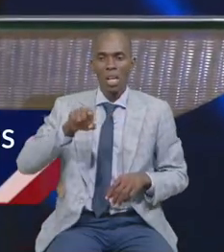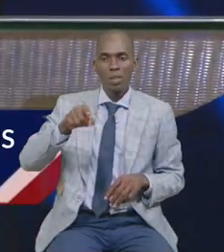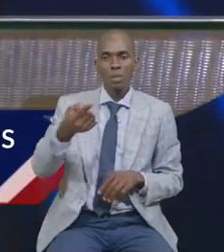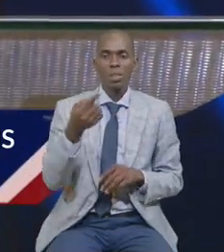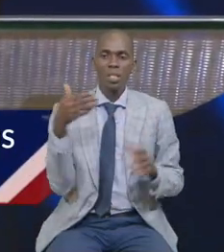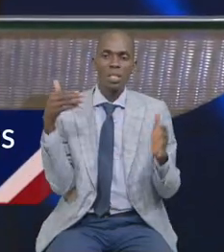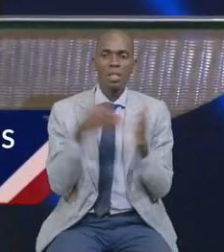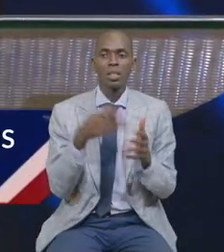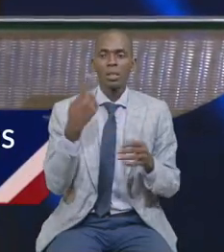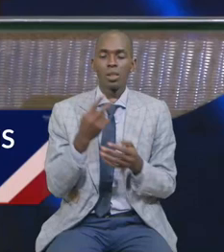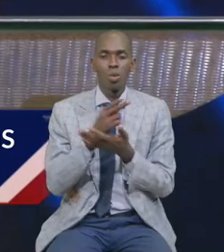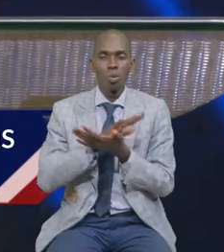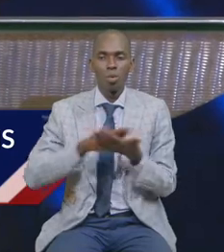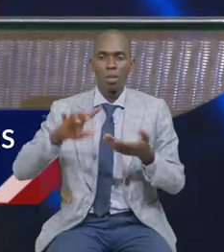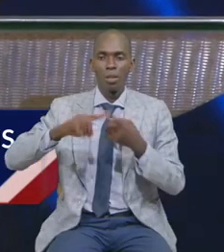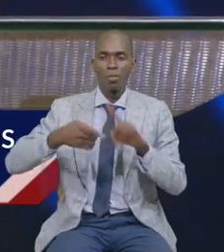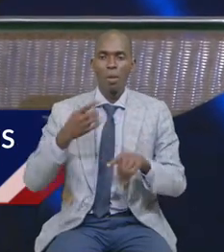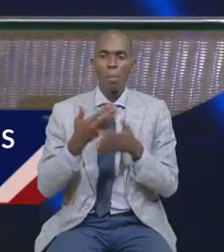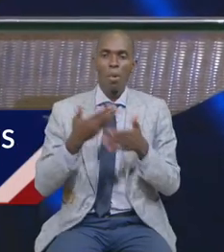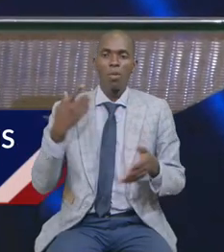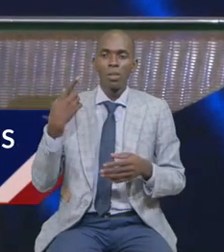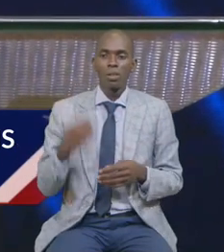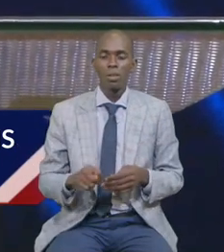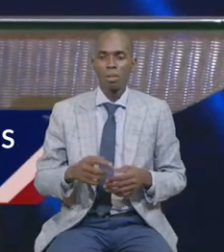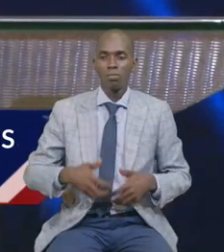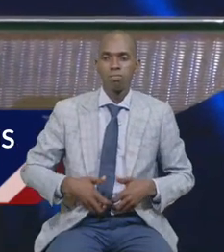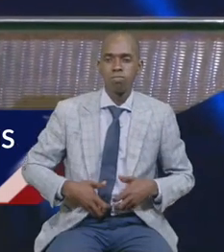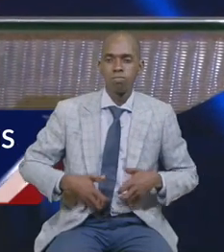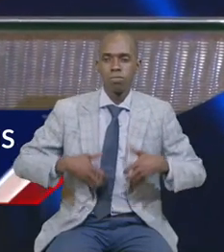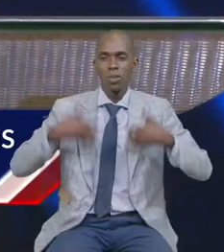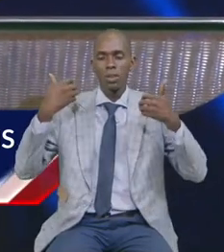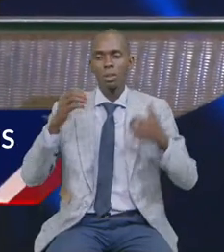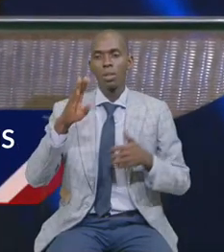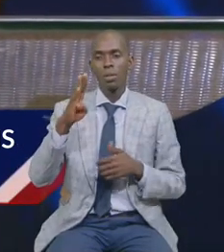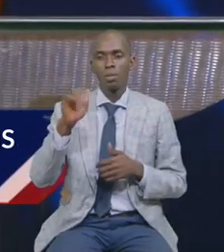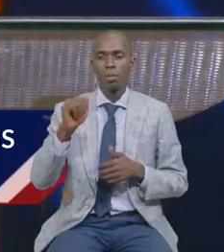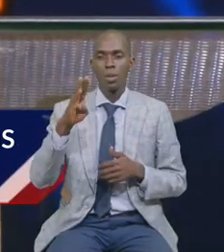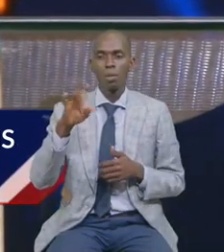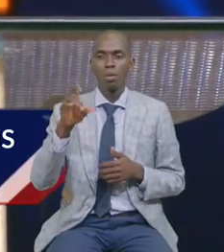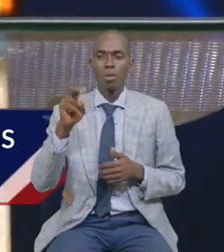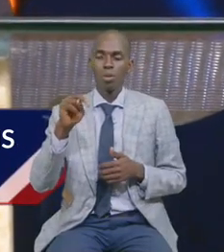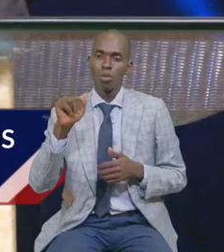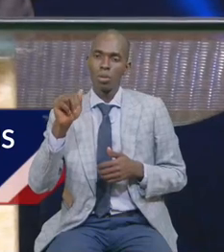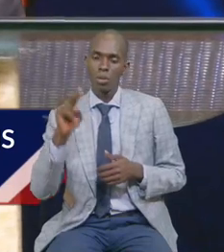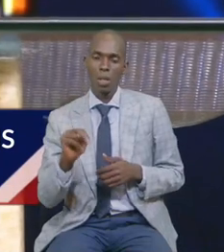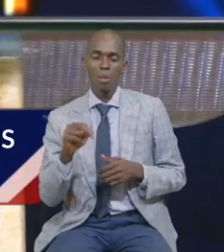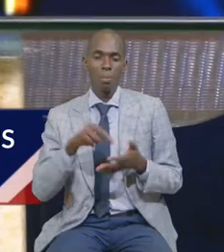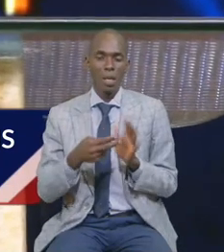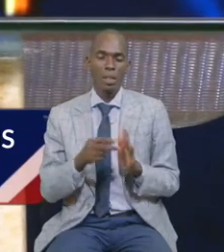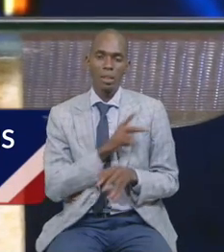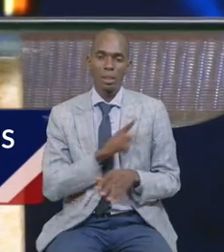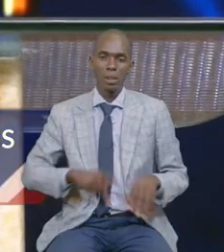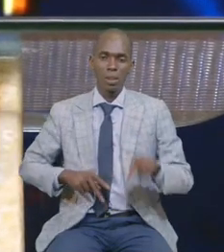The Godly companions before the Furious Babylonians are number two the